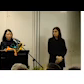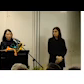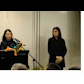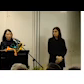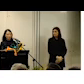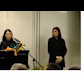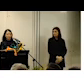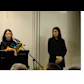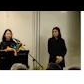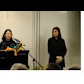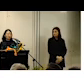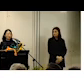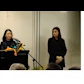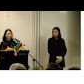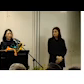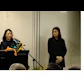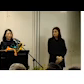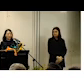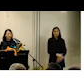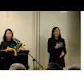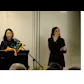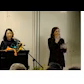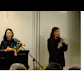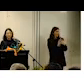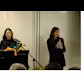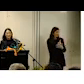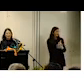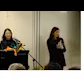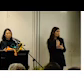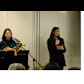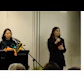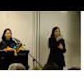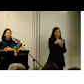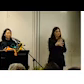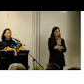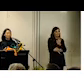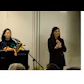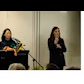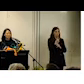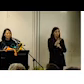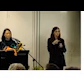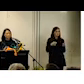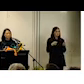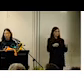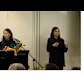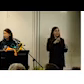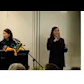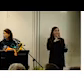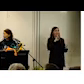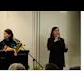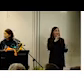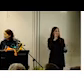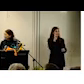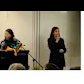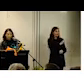And then once those mutant receptors are expressed on the frog egg, we employed this technique called 2-electrode voltage clamp, as you can see in the